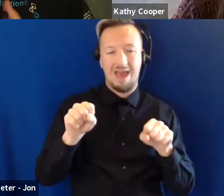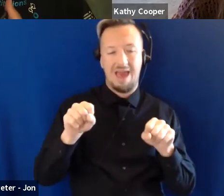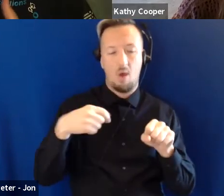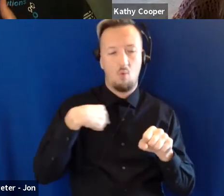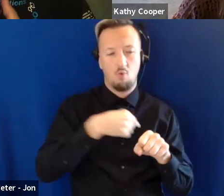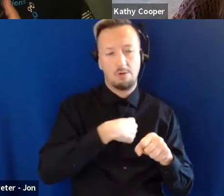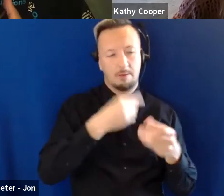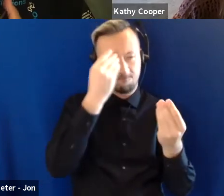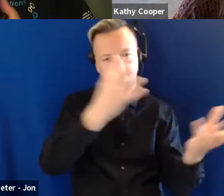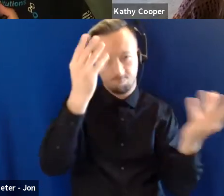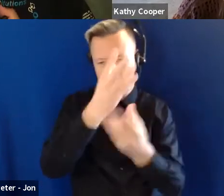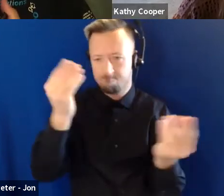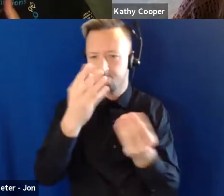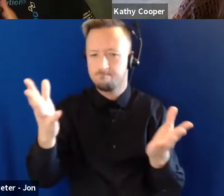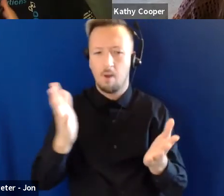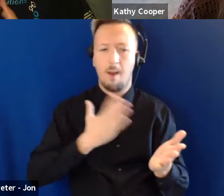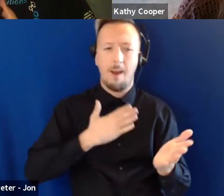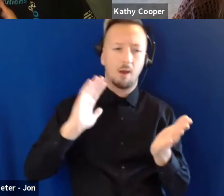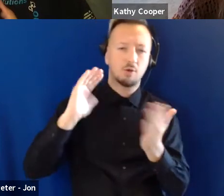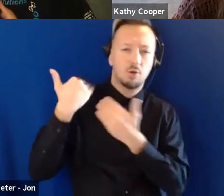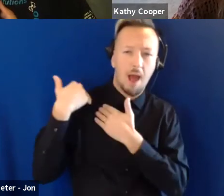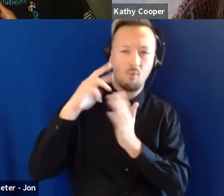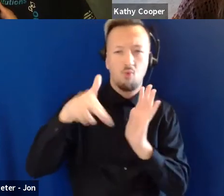do. Amen, Jack.